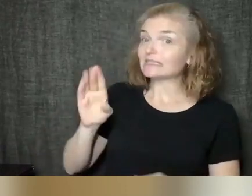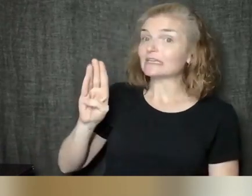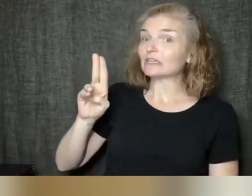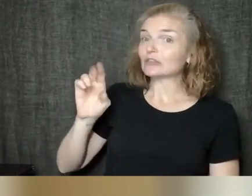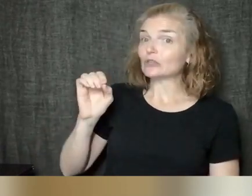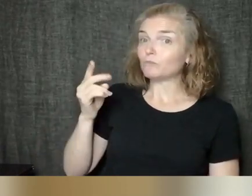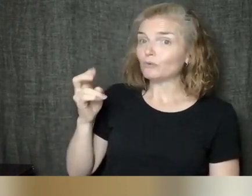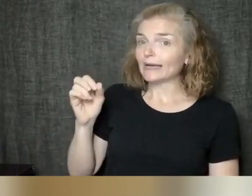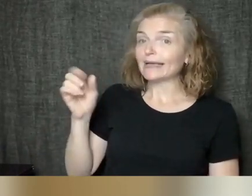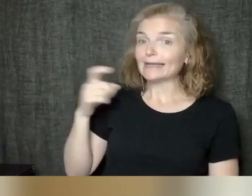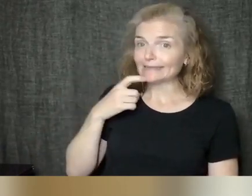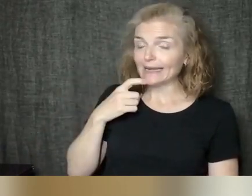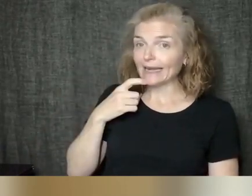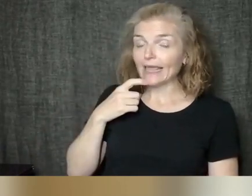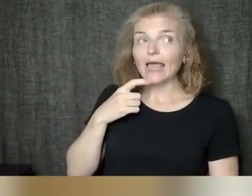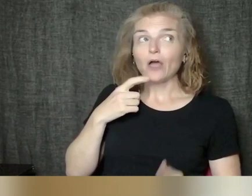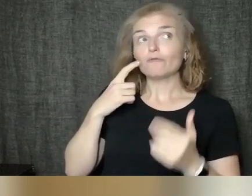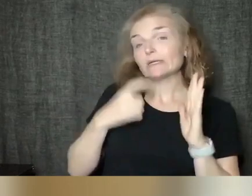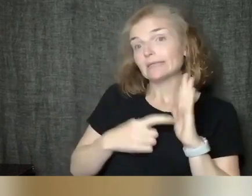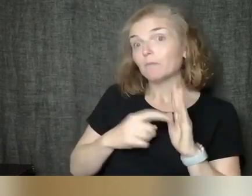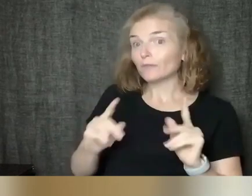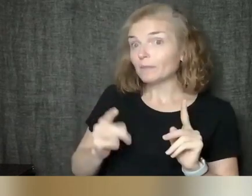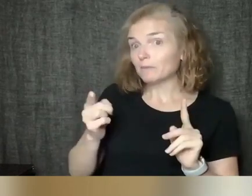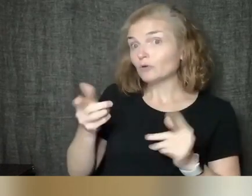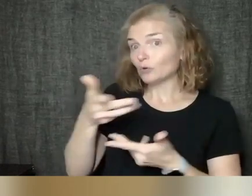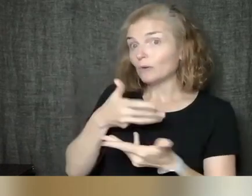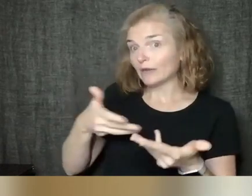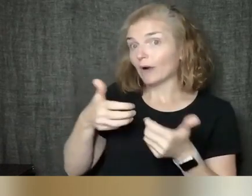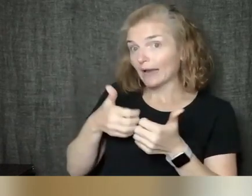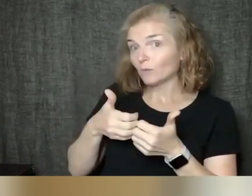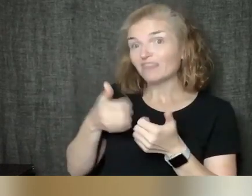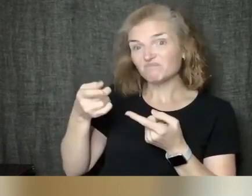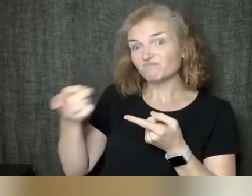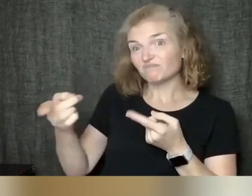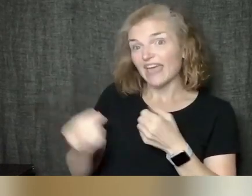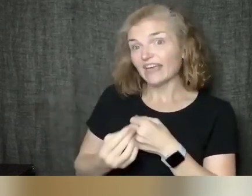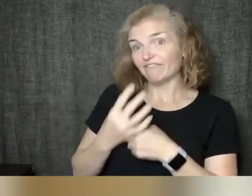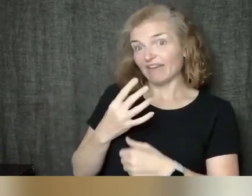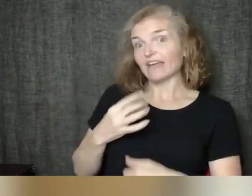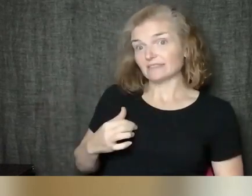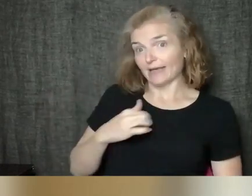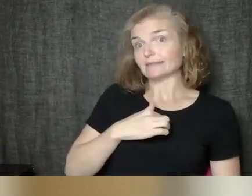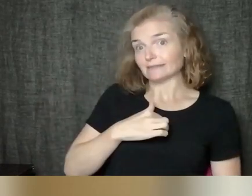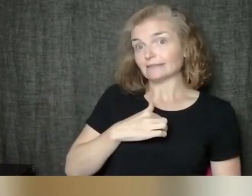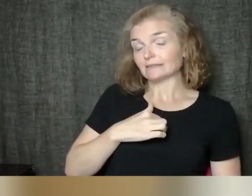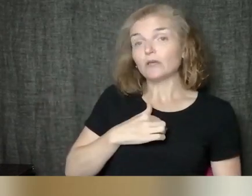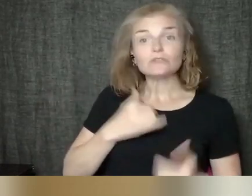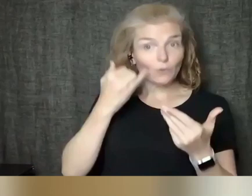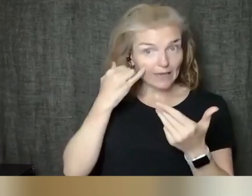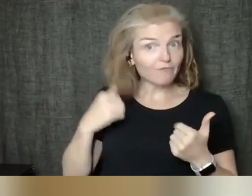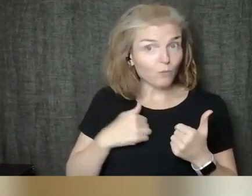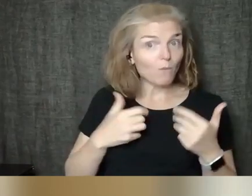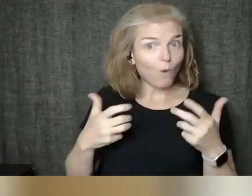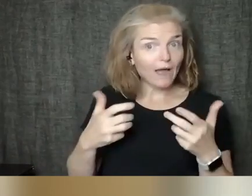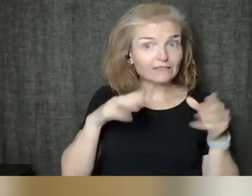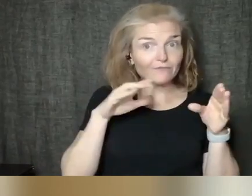for example, the people that we interact with affect us. So he suggested that we not, if we want to get concentrated, that we don't